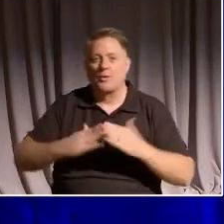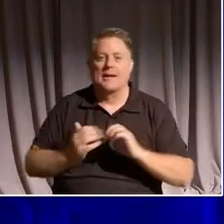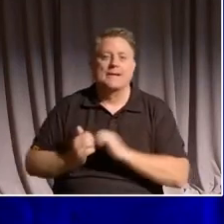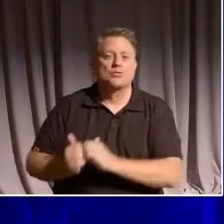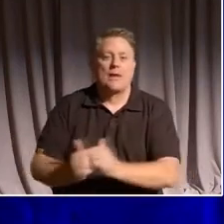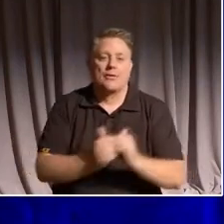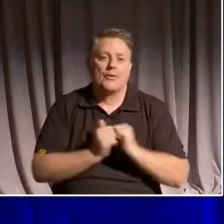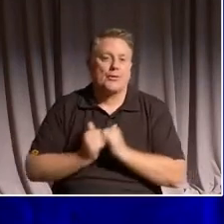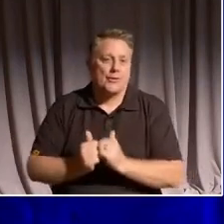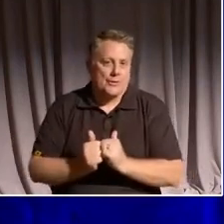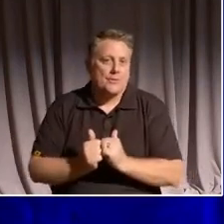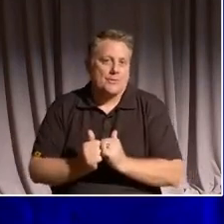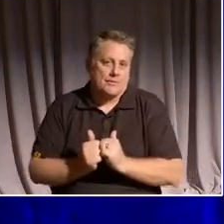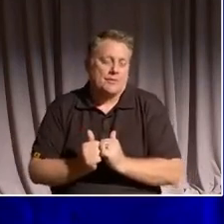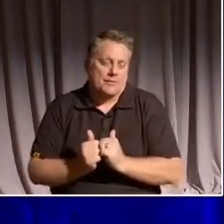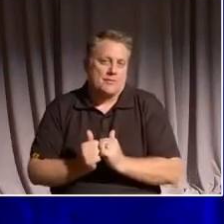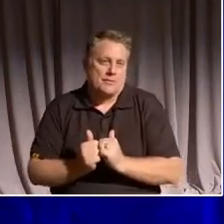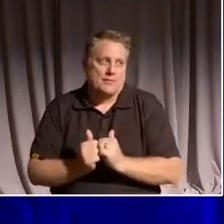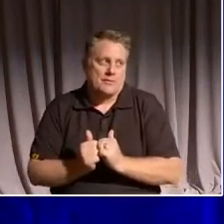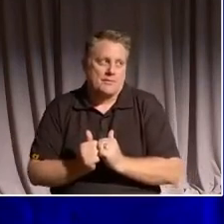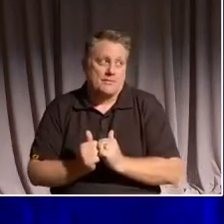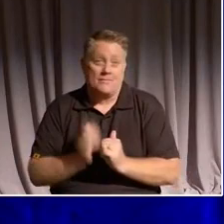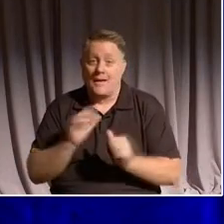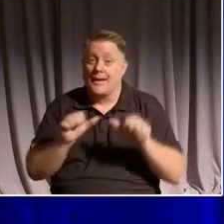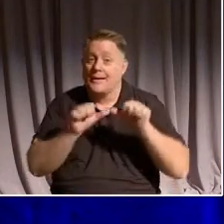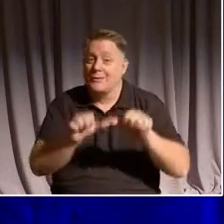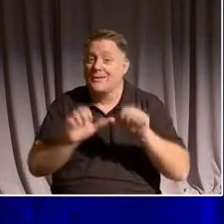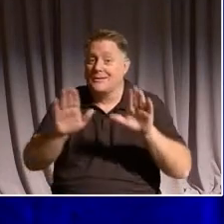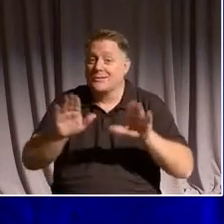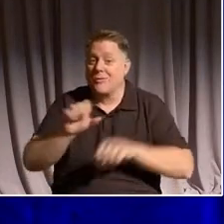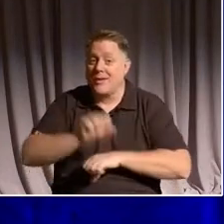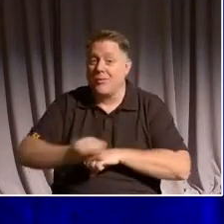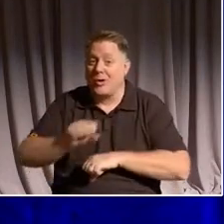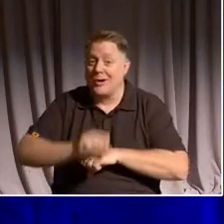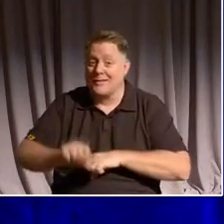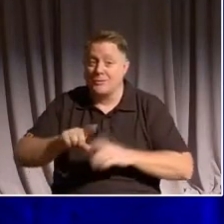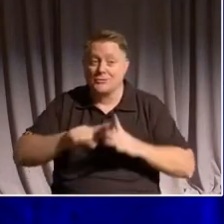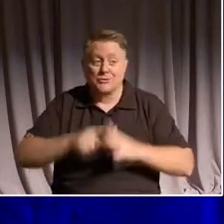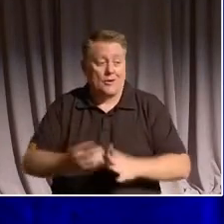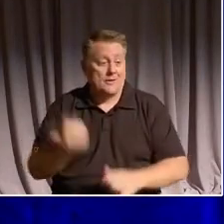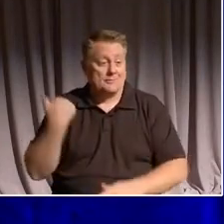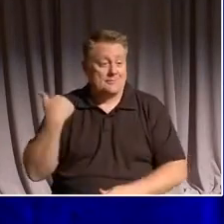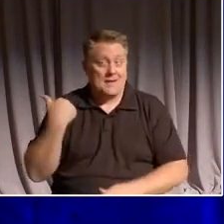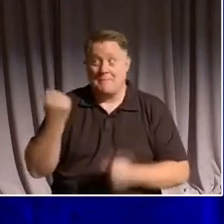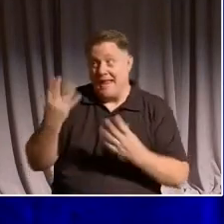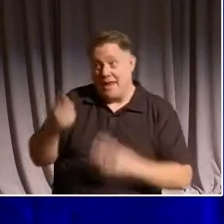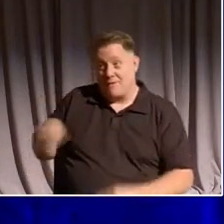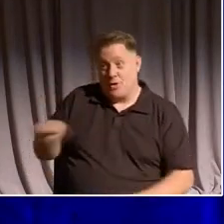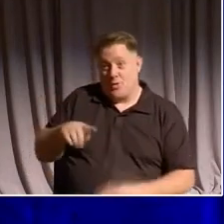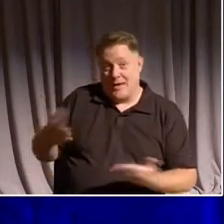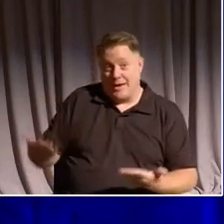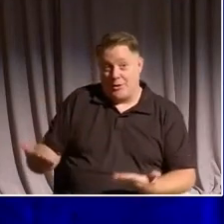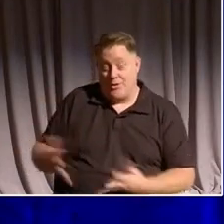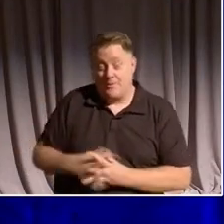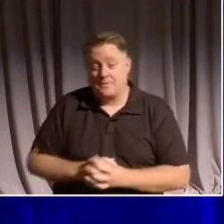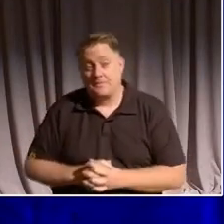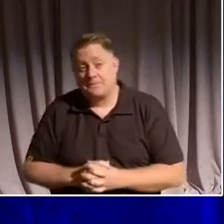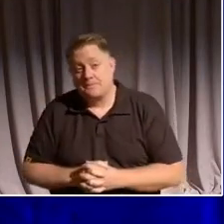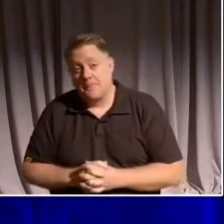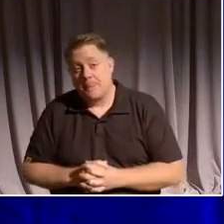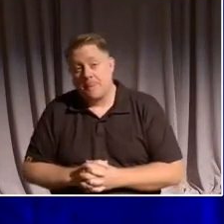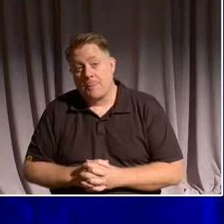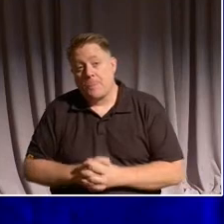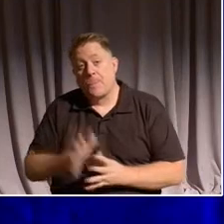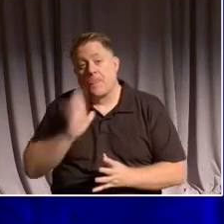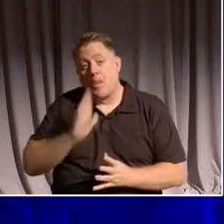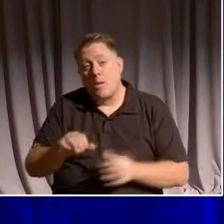together and continue this great work that was started by many of you in this room and will